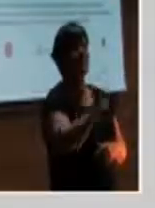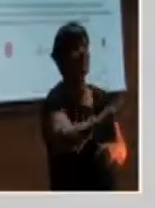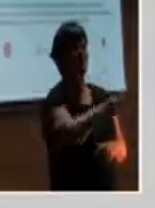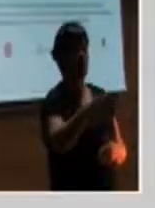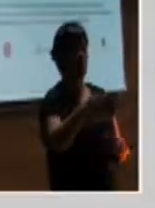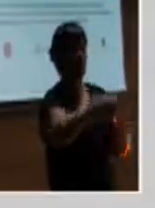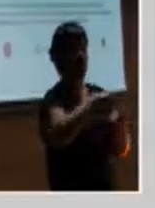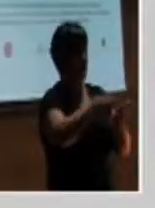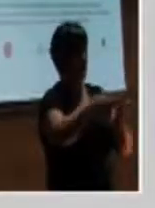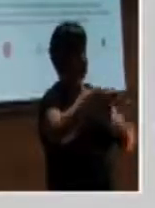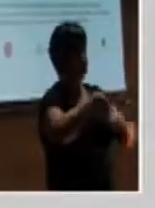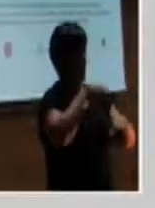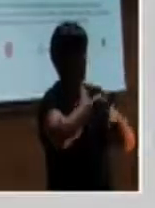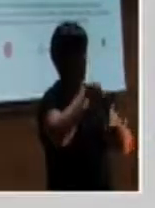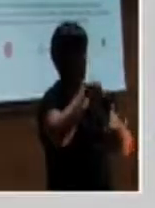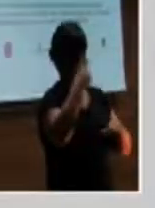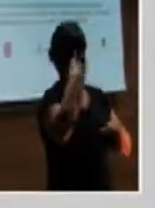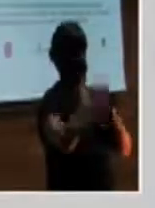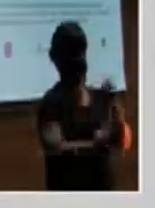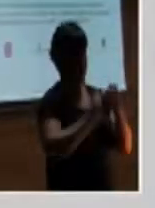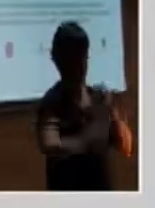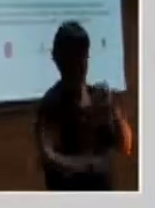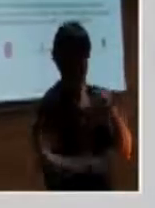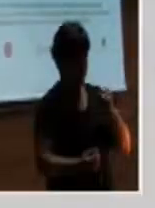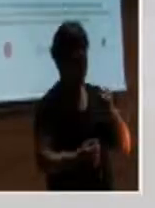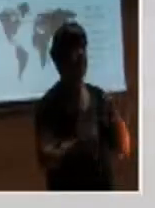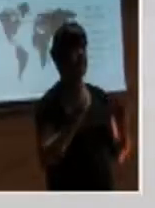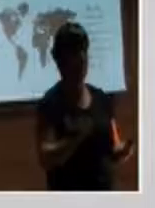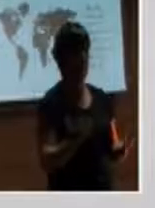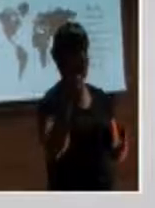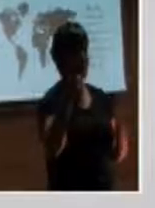the national guidelines to dementia care in Sweden.